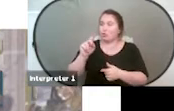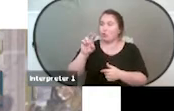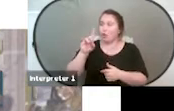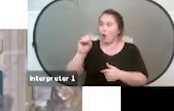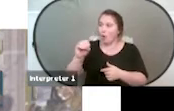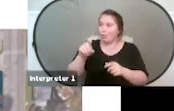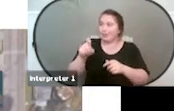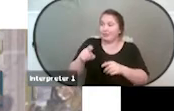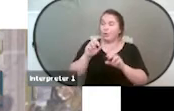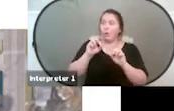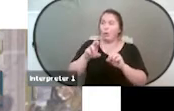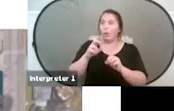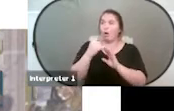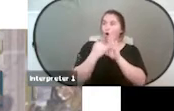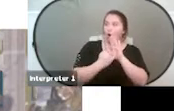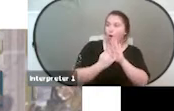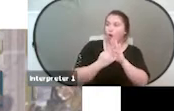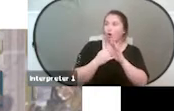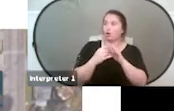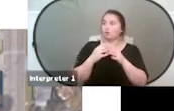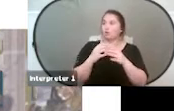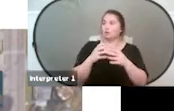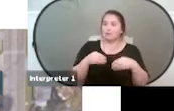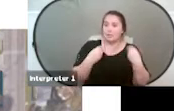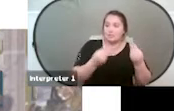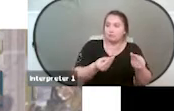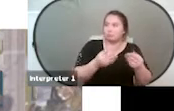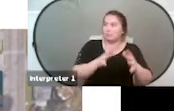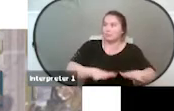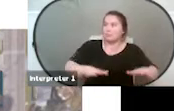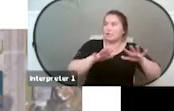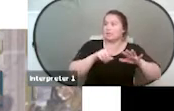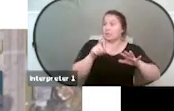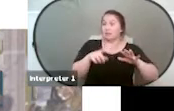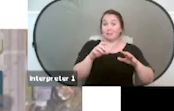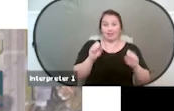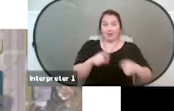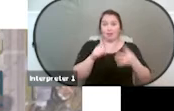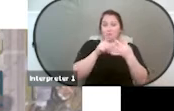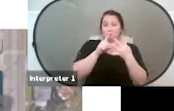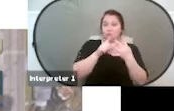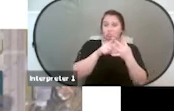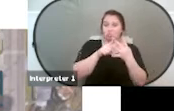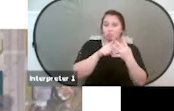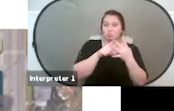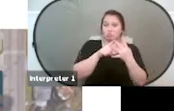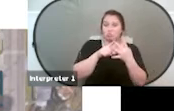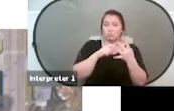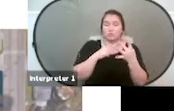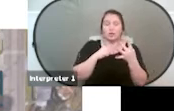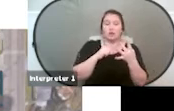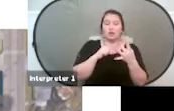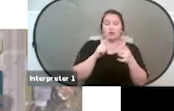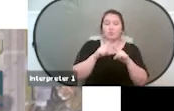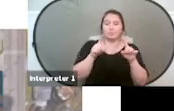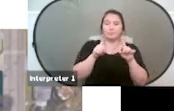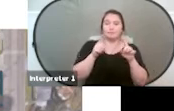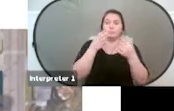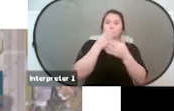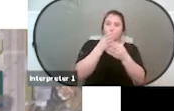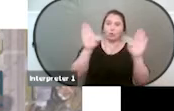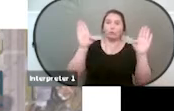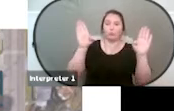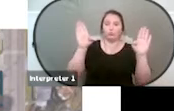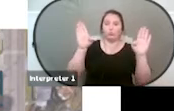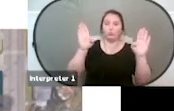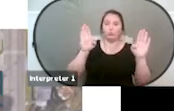fine arts rehearsal space or things like that. That could fall under this option. But generally it would be